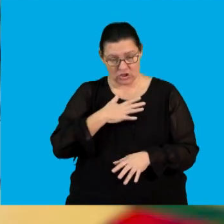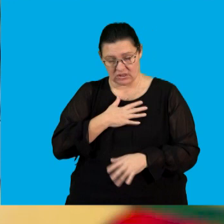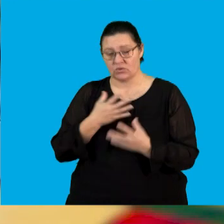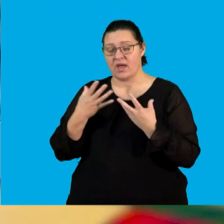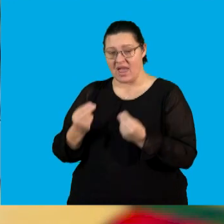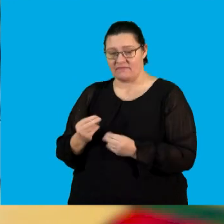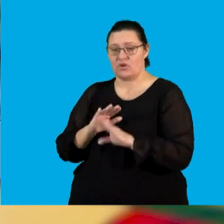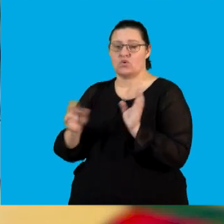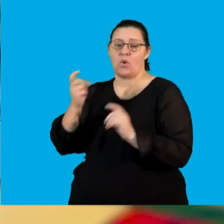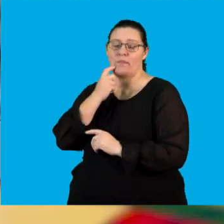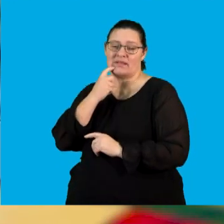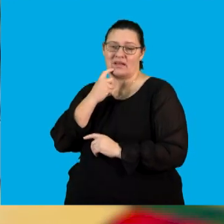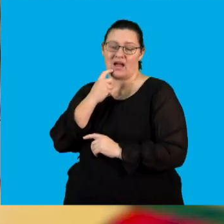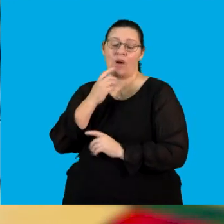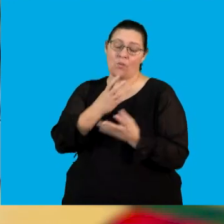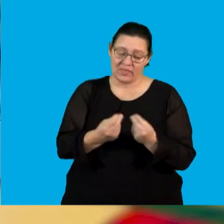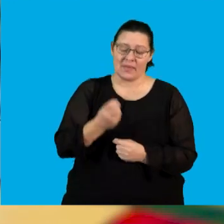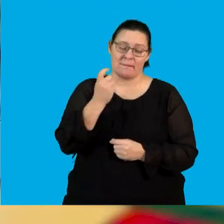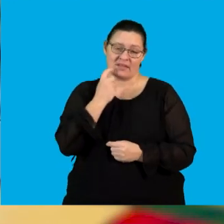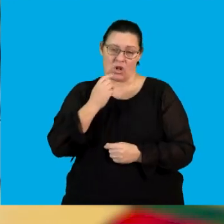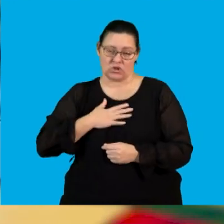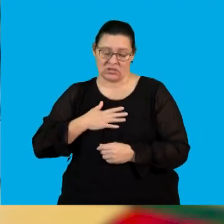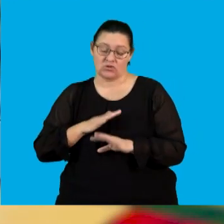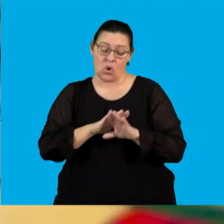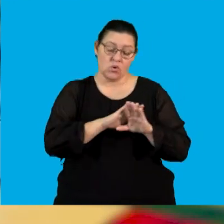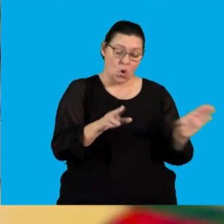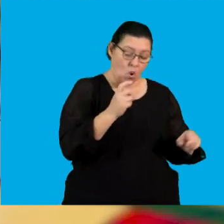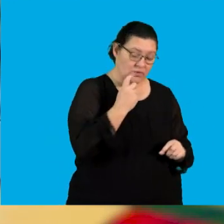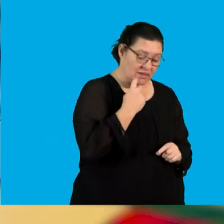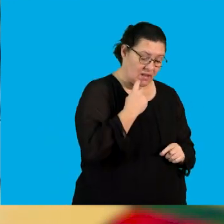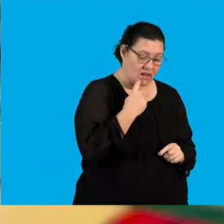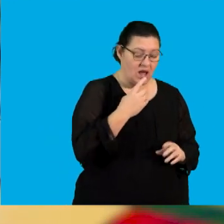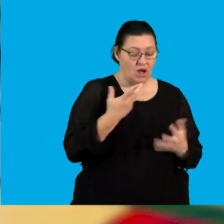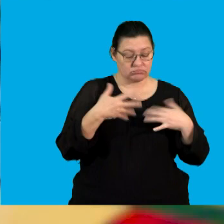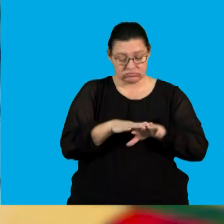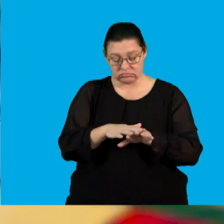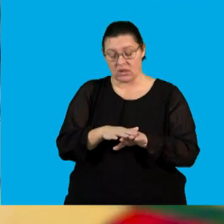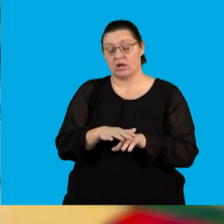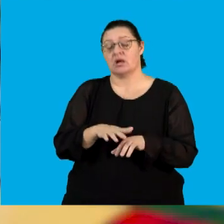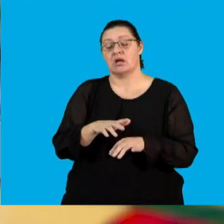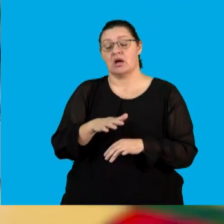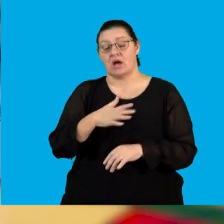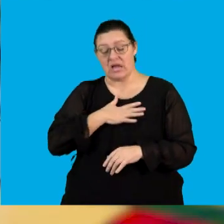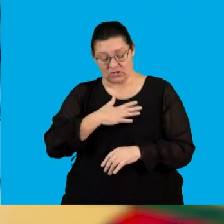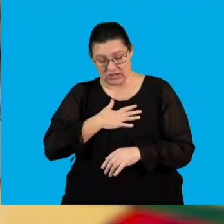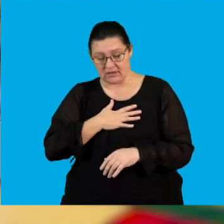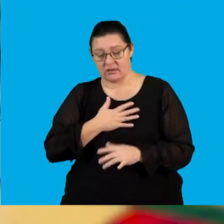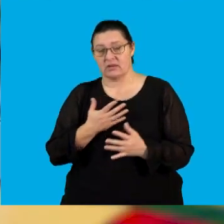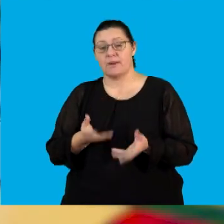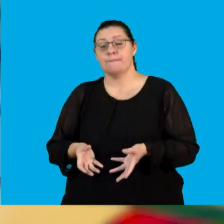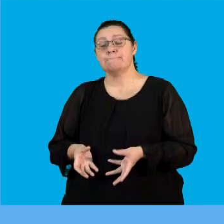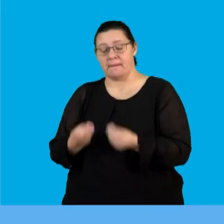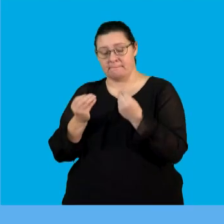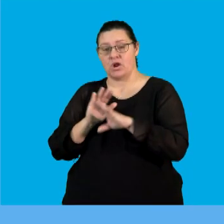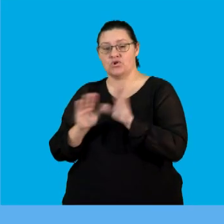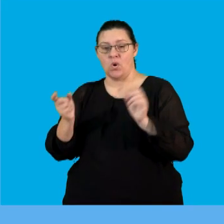a metal oxide. So with a non-metal oxide, we need to have a non-metal reacting with oxygen to get a non-metal oxide.